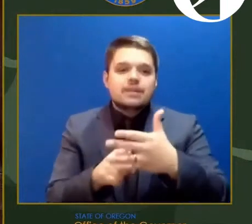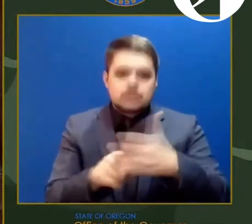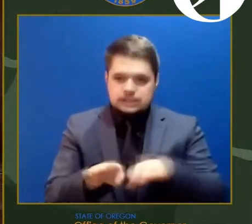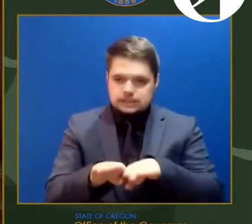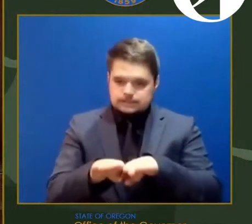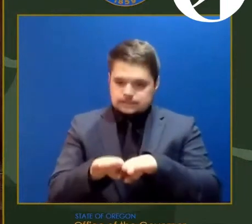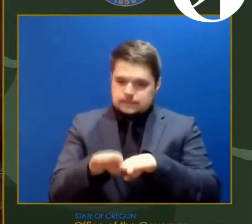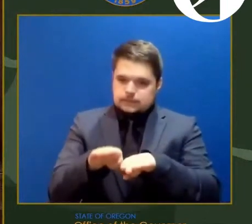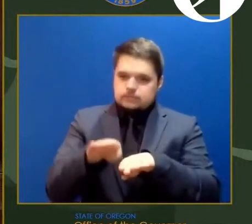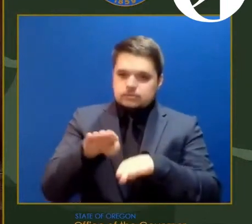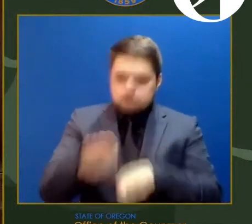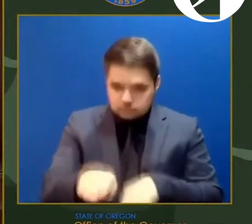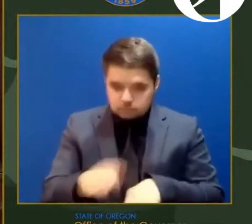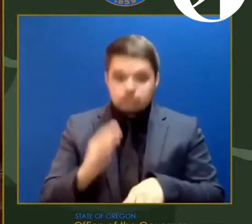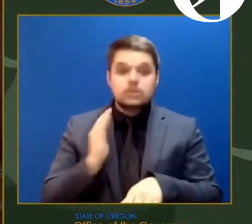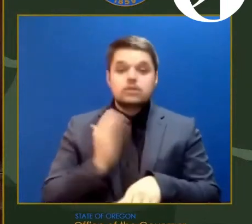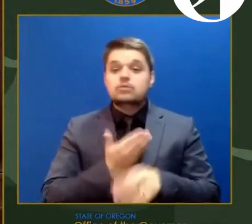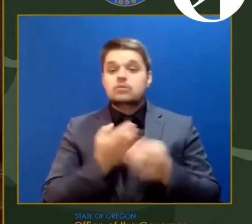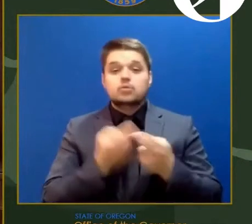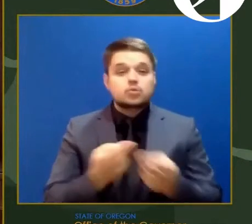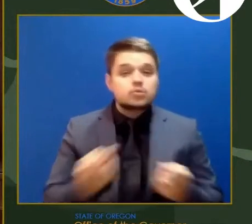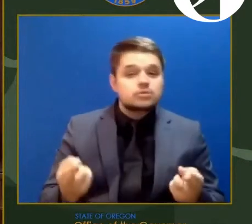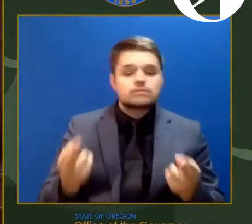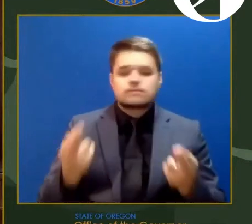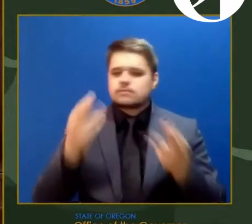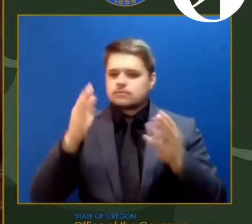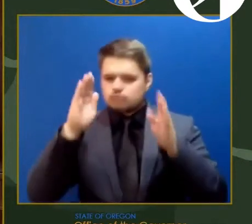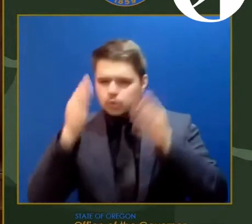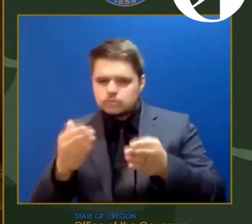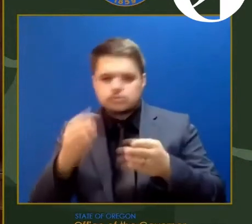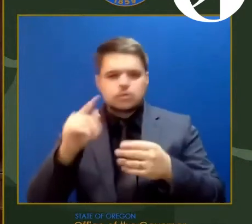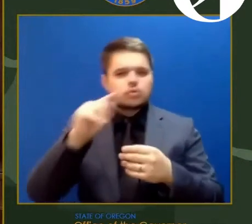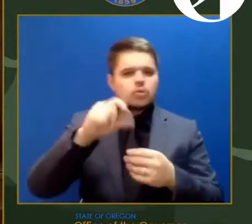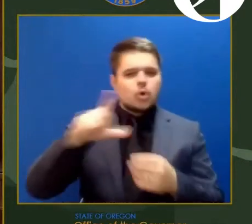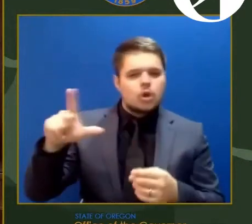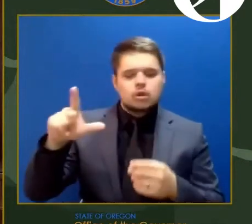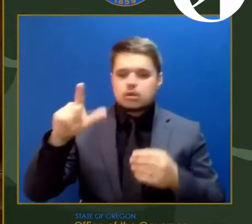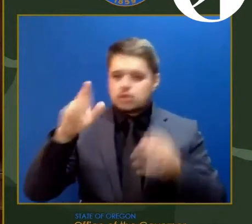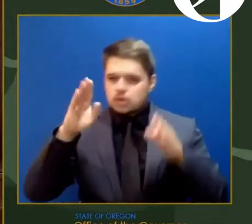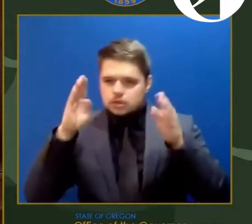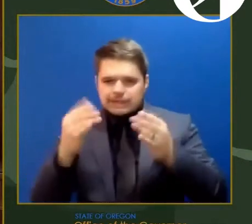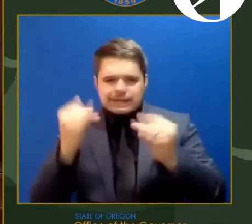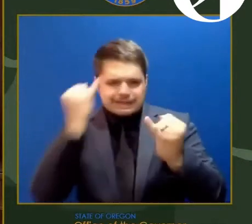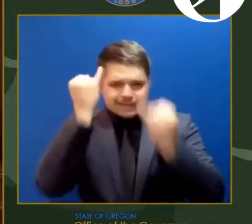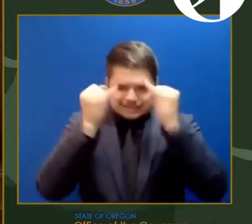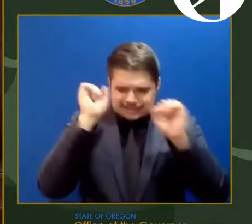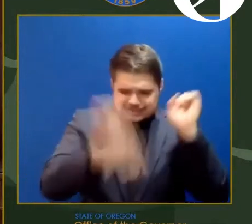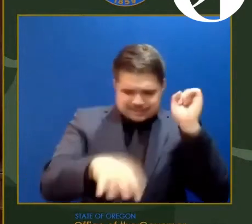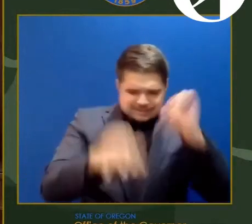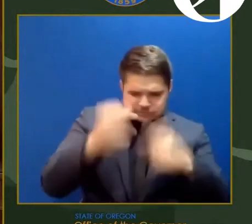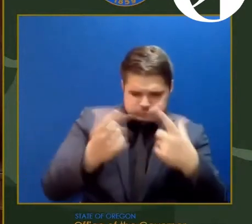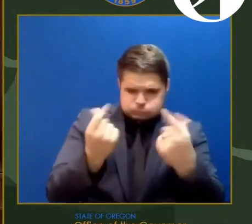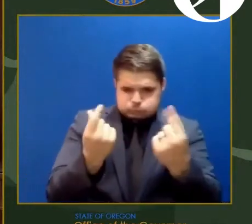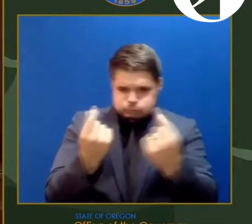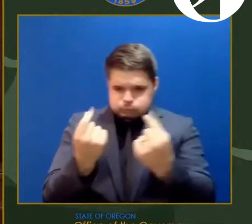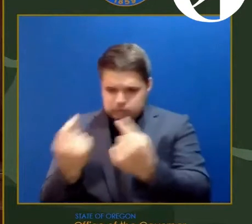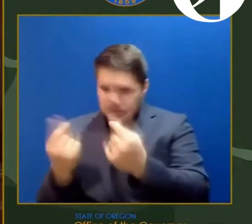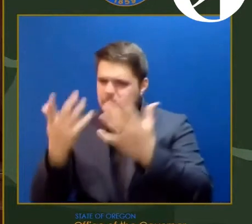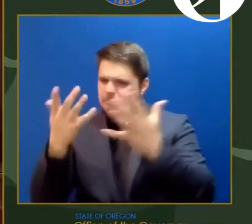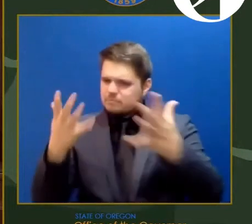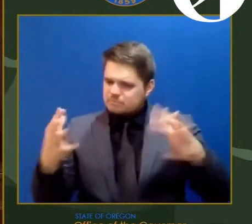resource, every tool, and every creative idea to make progress towards reversing the